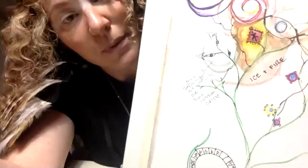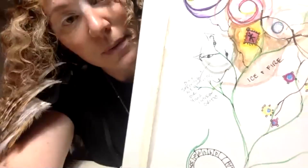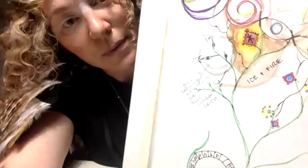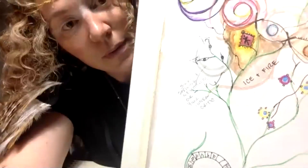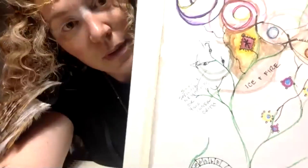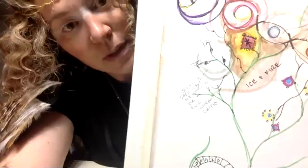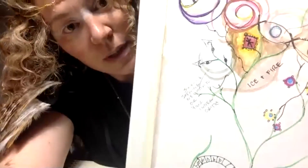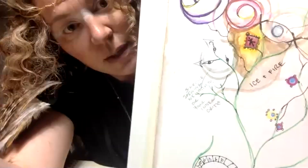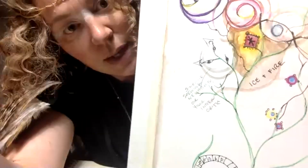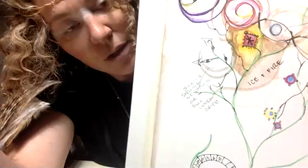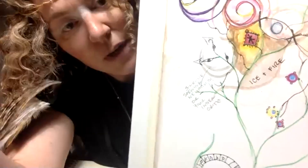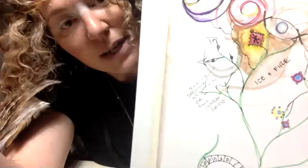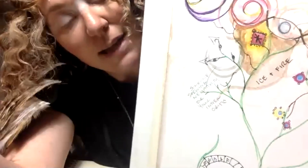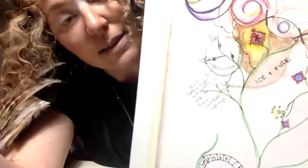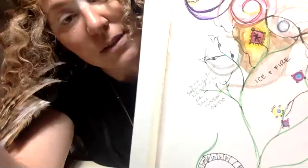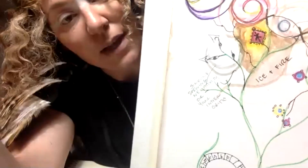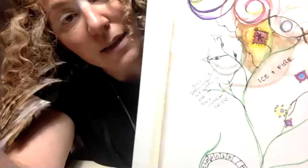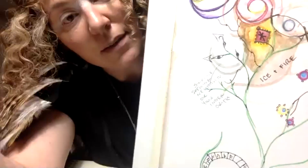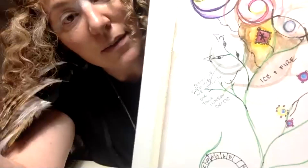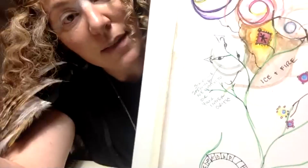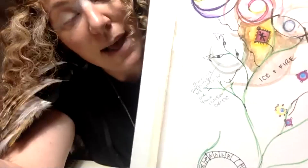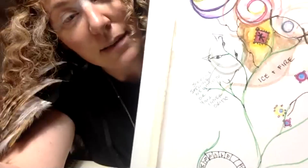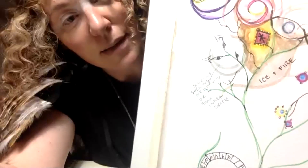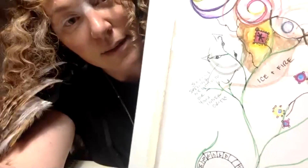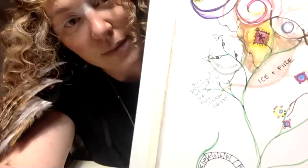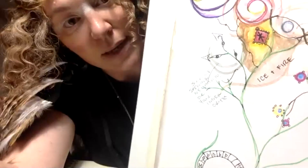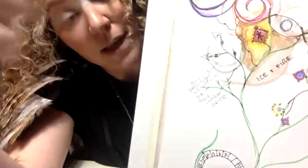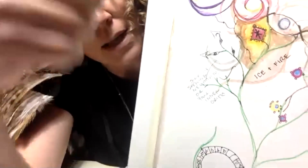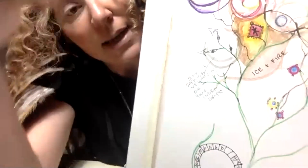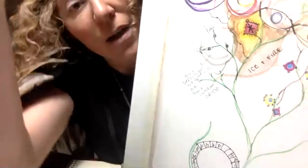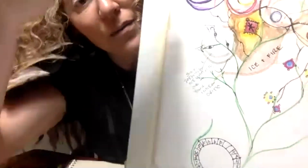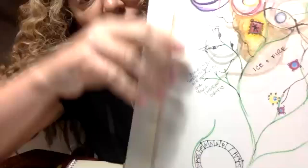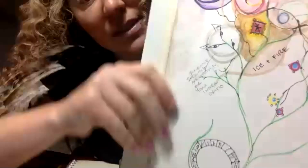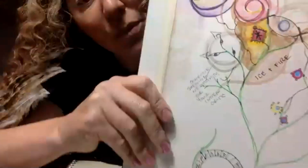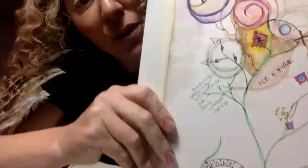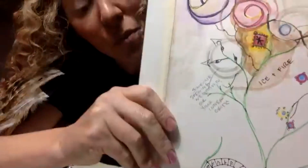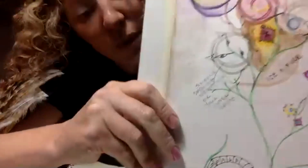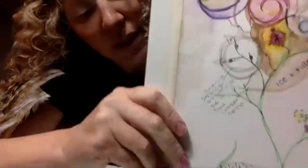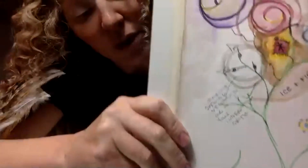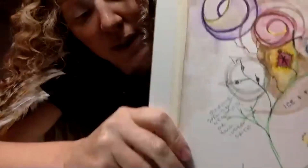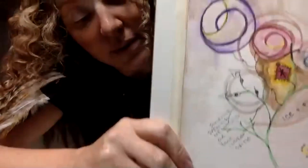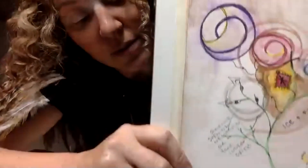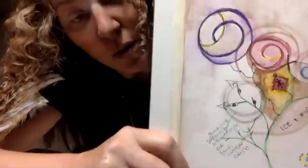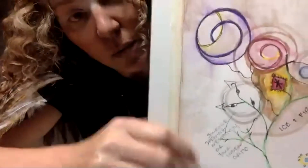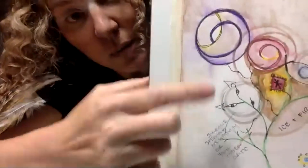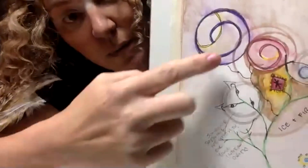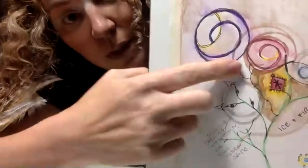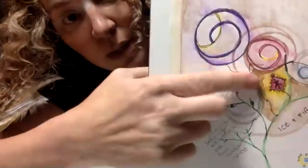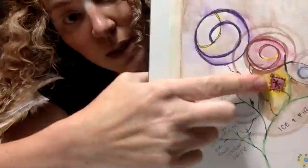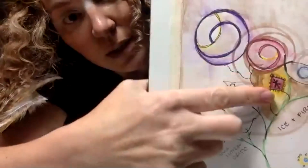group, and you're very connected to like that kind of thing. Now, this is really cool and curious.